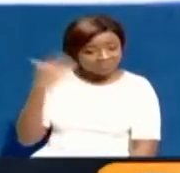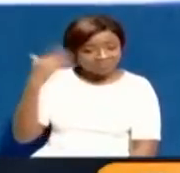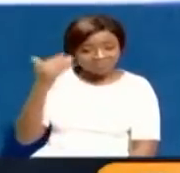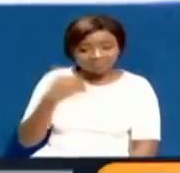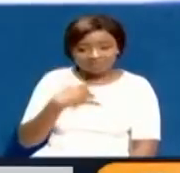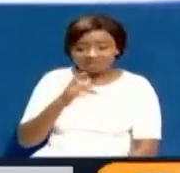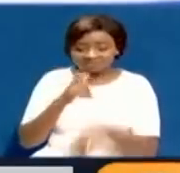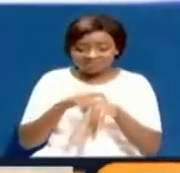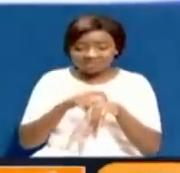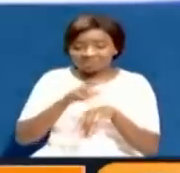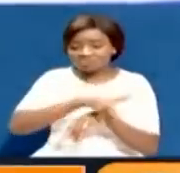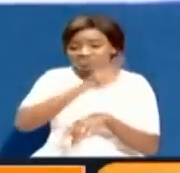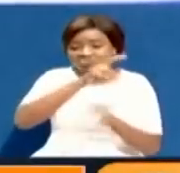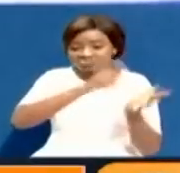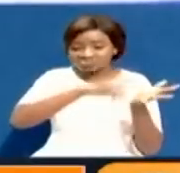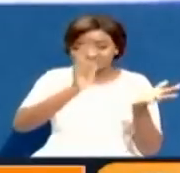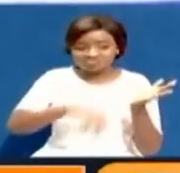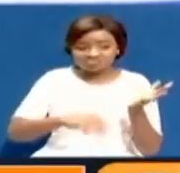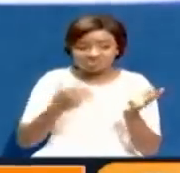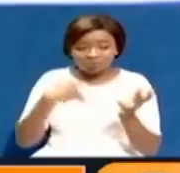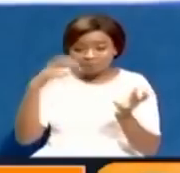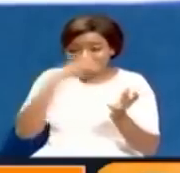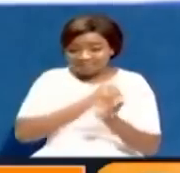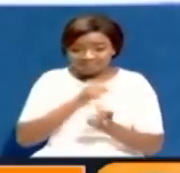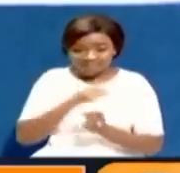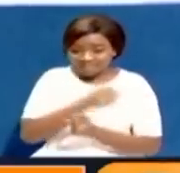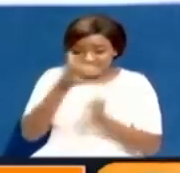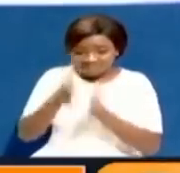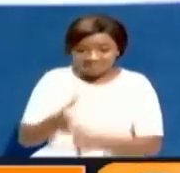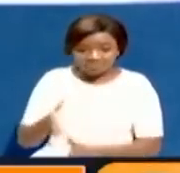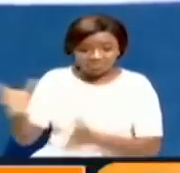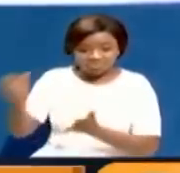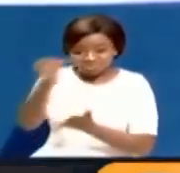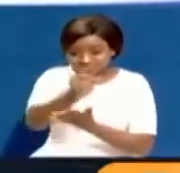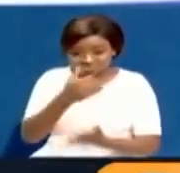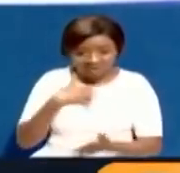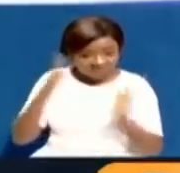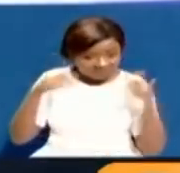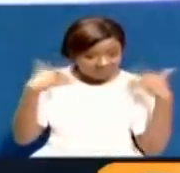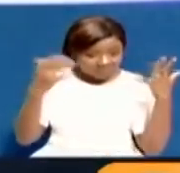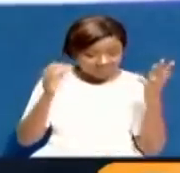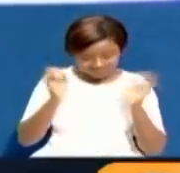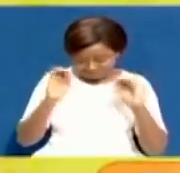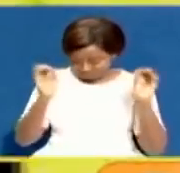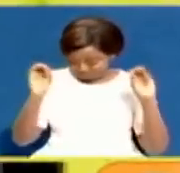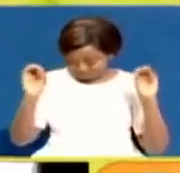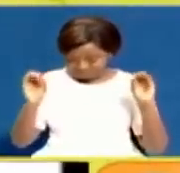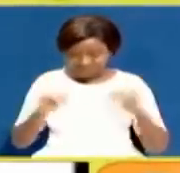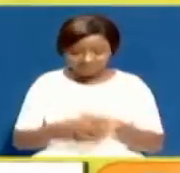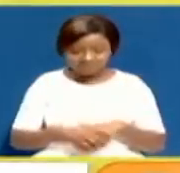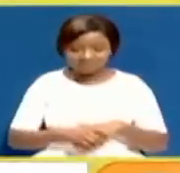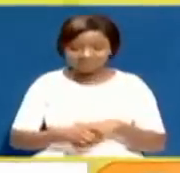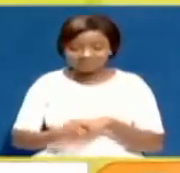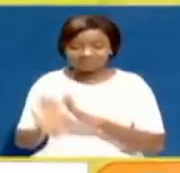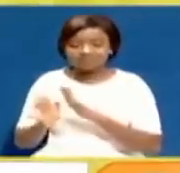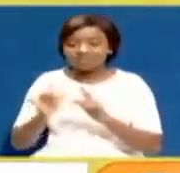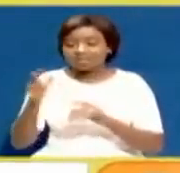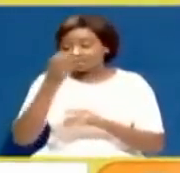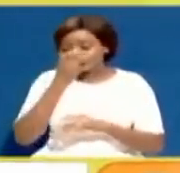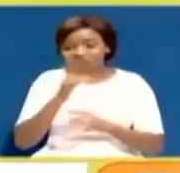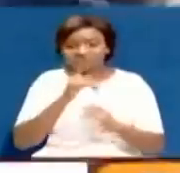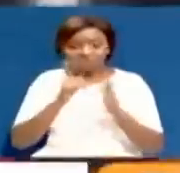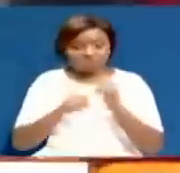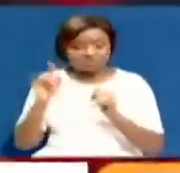rais akipumzika atakosekana mtu ya kusukuma hii maneno mpaka ifike. Mkono wasiwasi. DP Ruto maintains he is